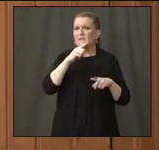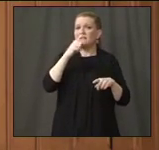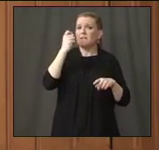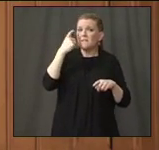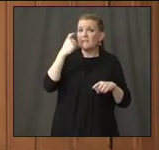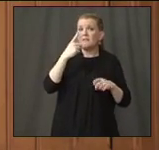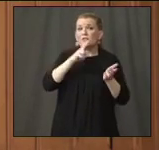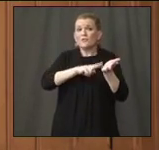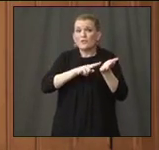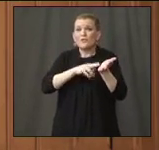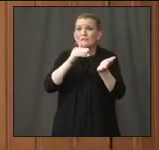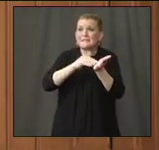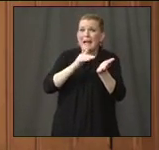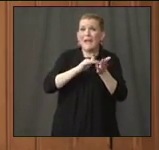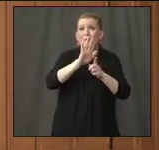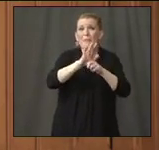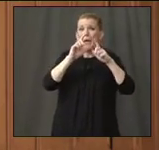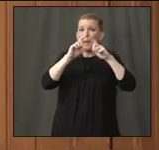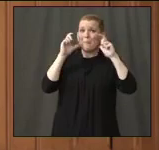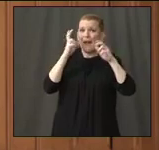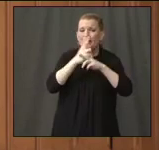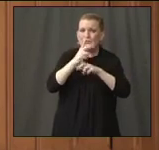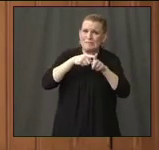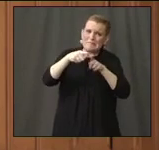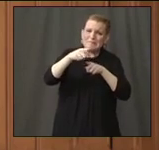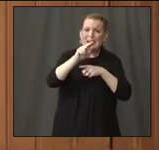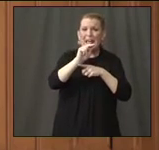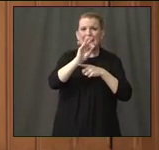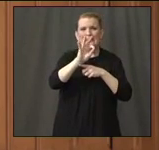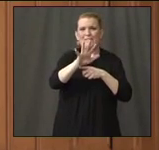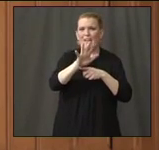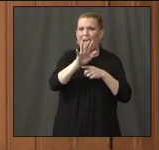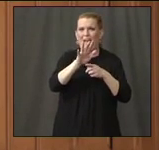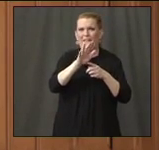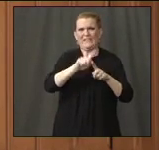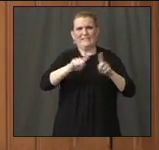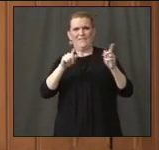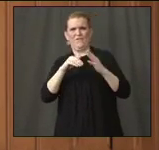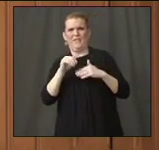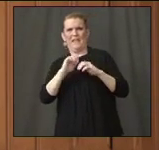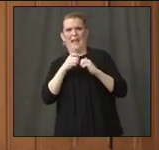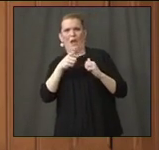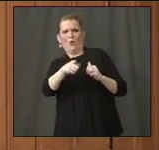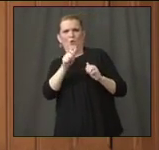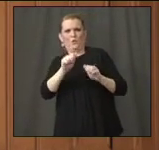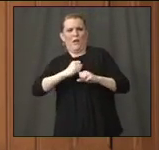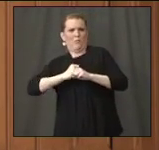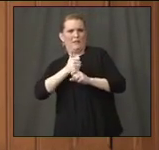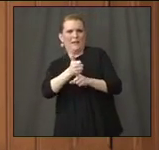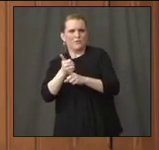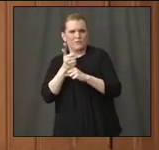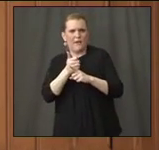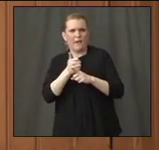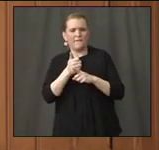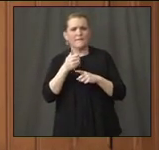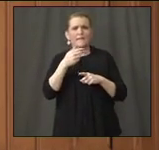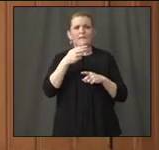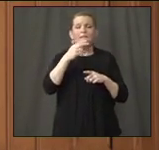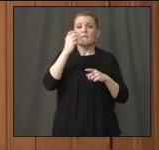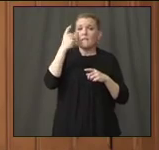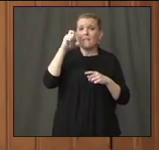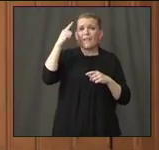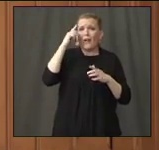have quite a supply there, a lot more coming, but really what we're looking for people to do is to bring their own or source their own. There is